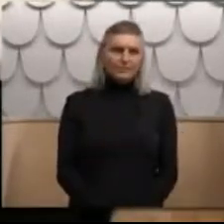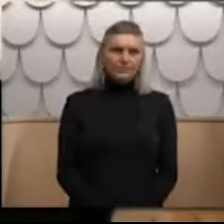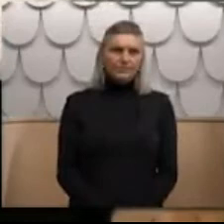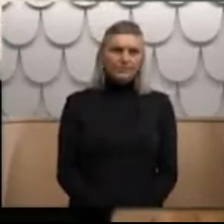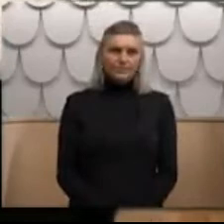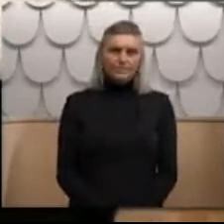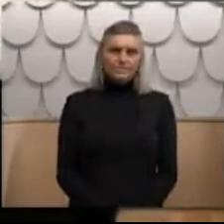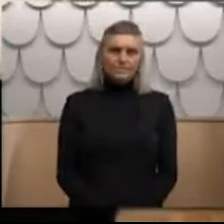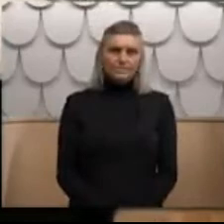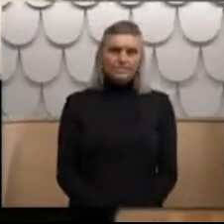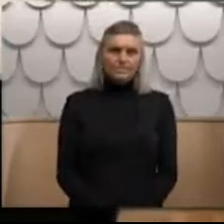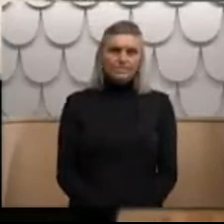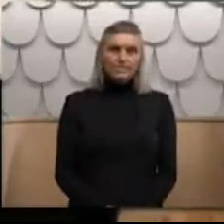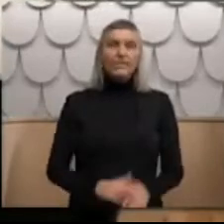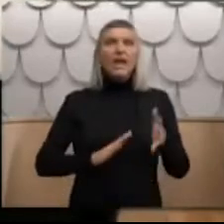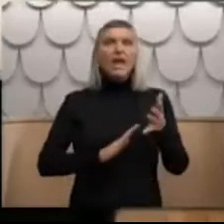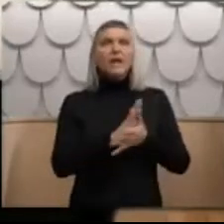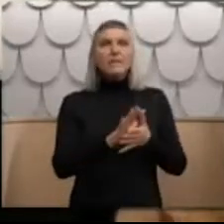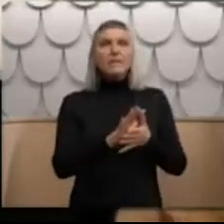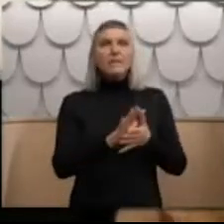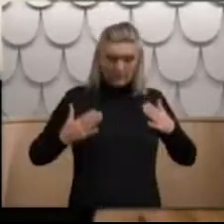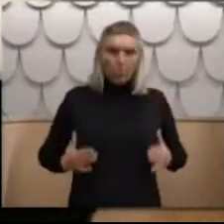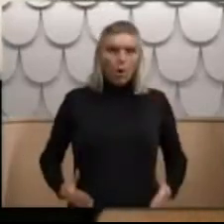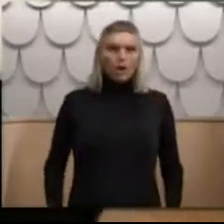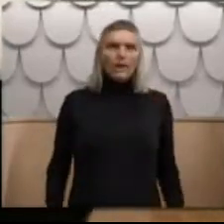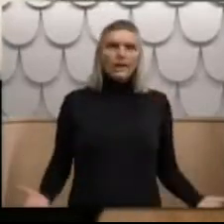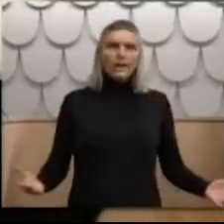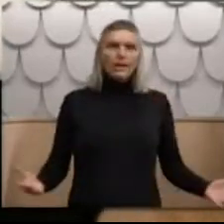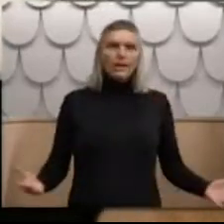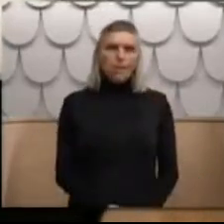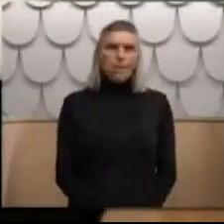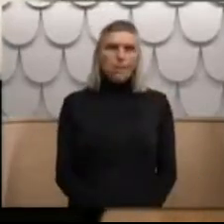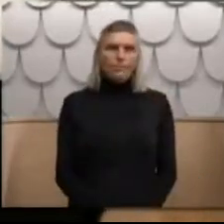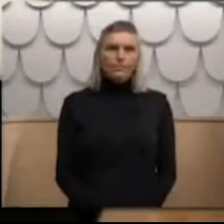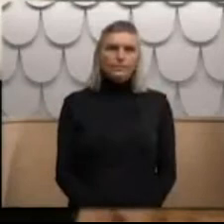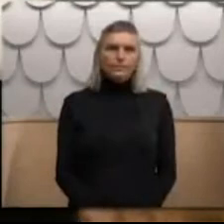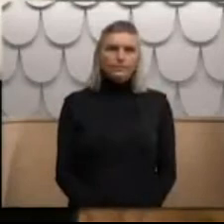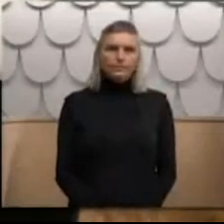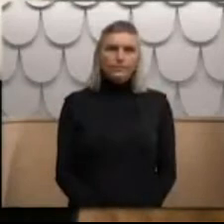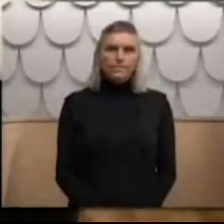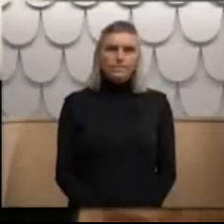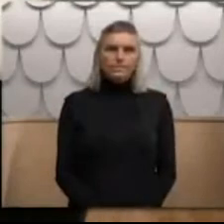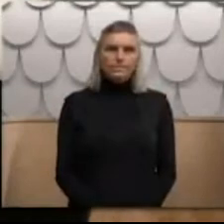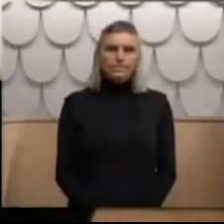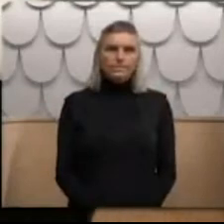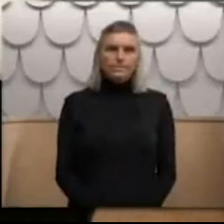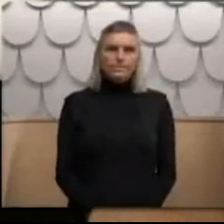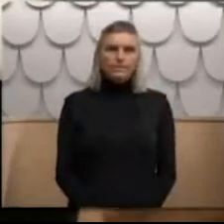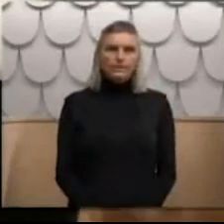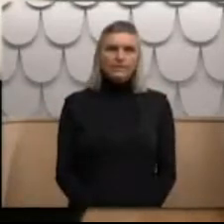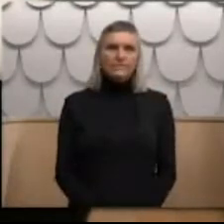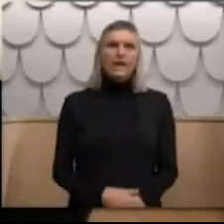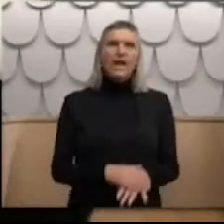To me, it means it's a body and it's a form of a pepe. But a pepe is not a